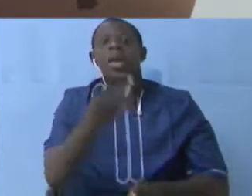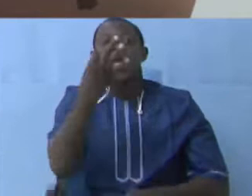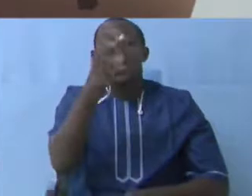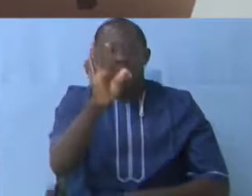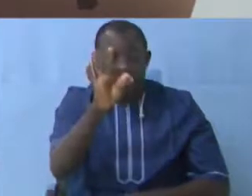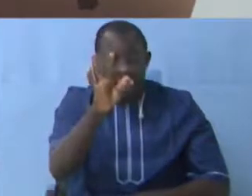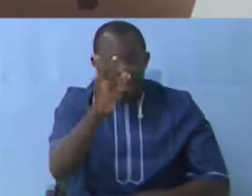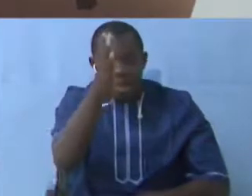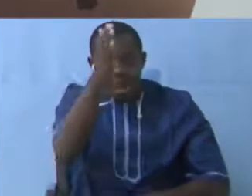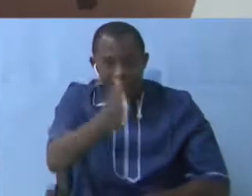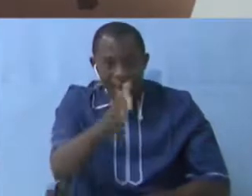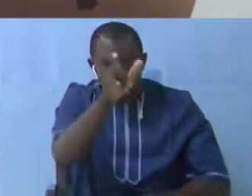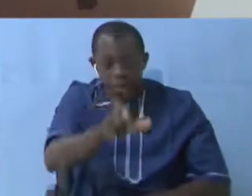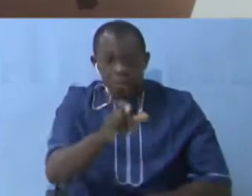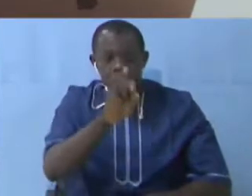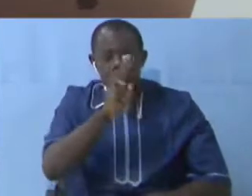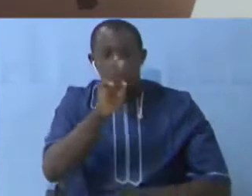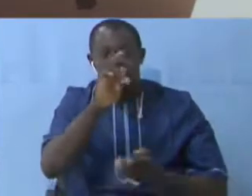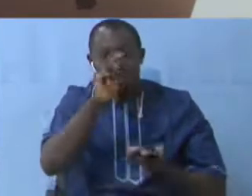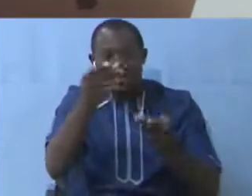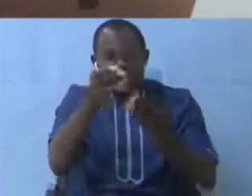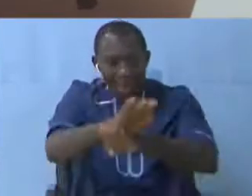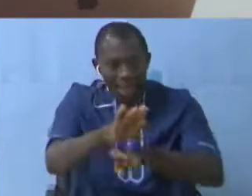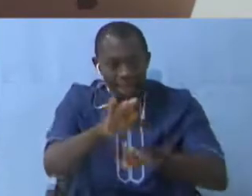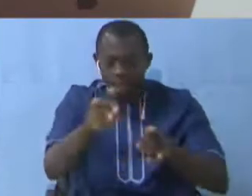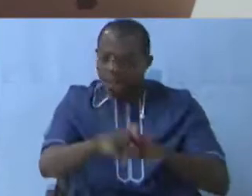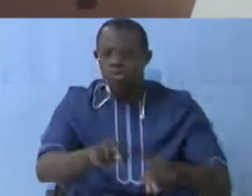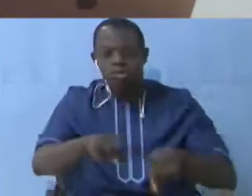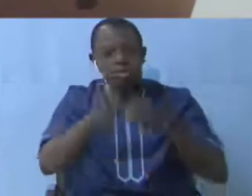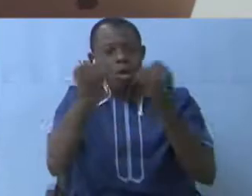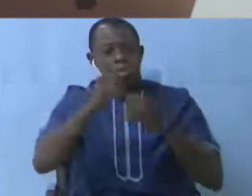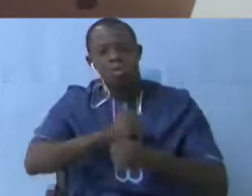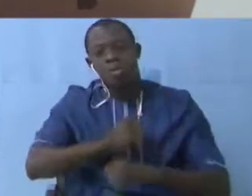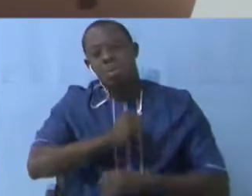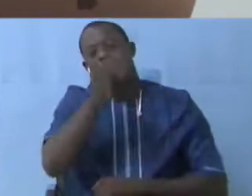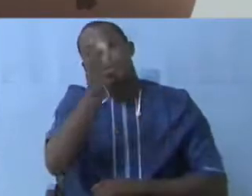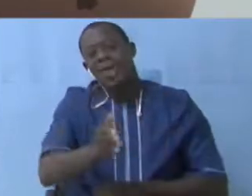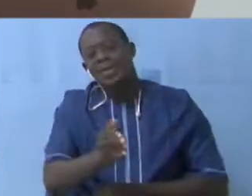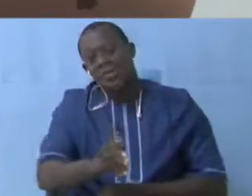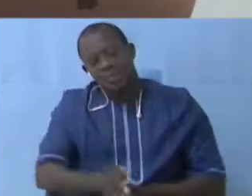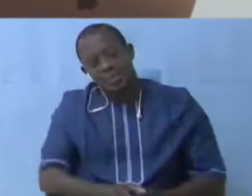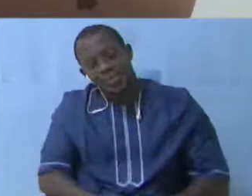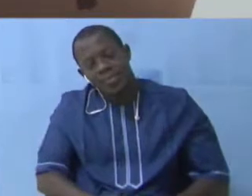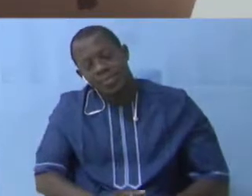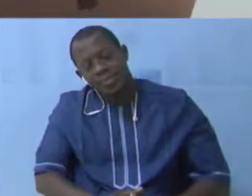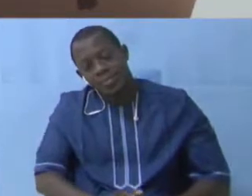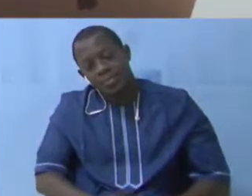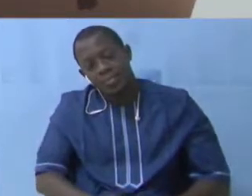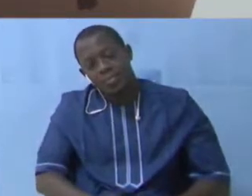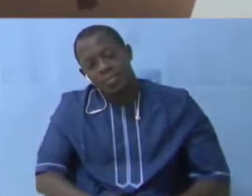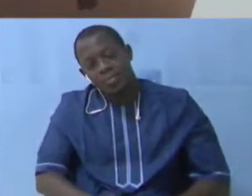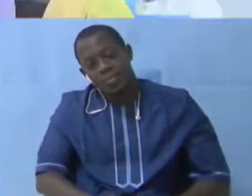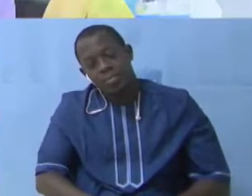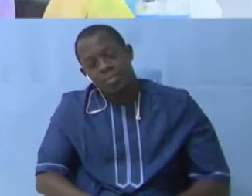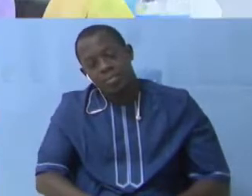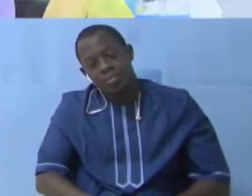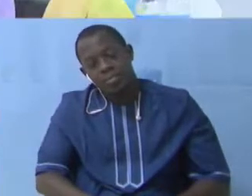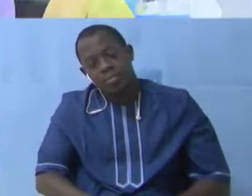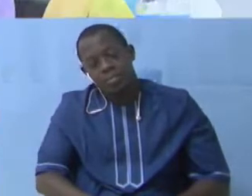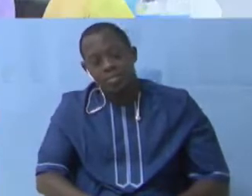of the dead. Waaye nit ki dee sax ñu ngi doon yaxa yelle fam. It was really